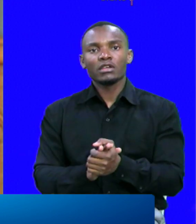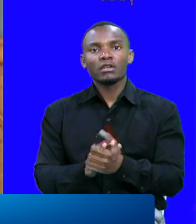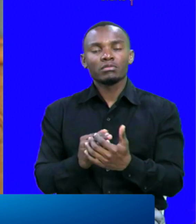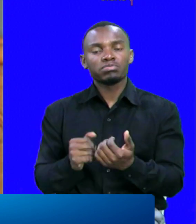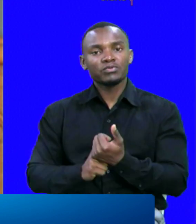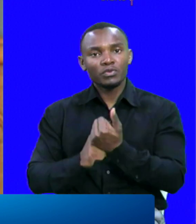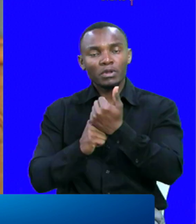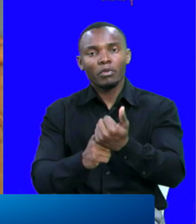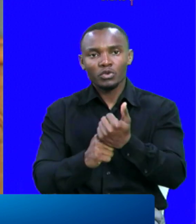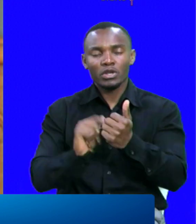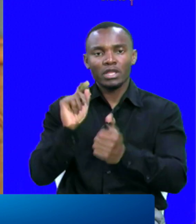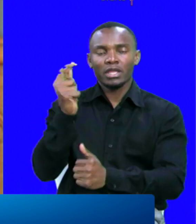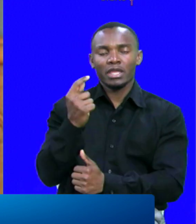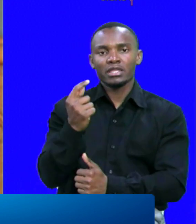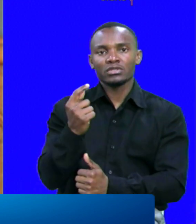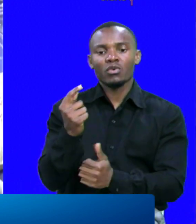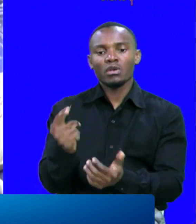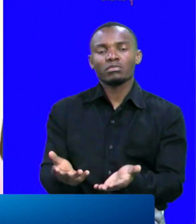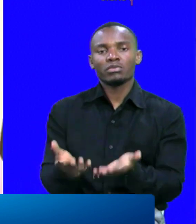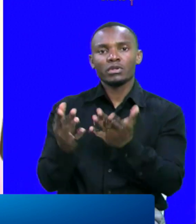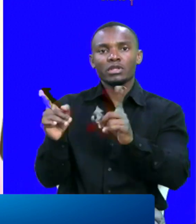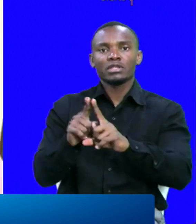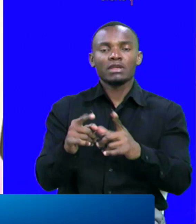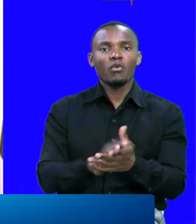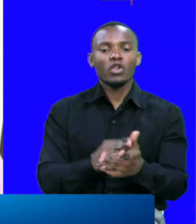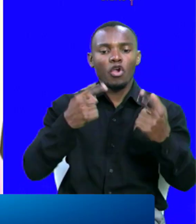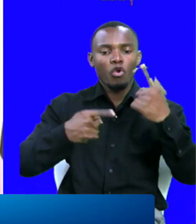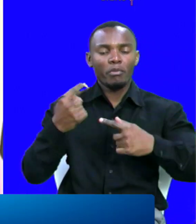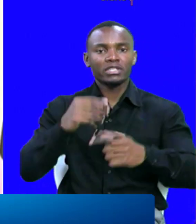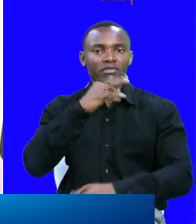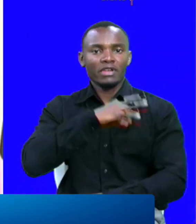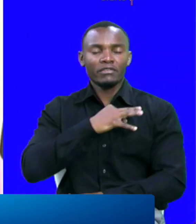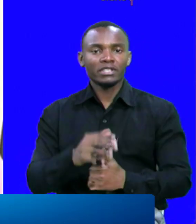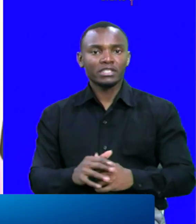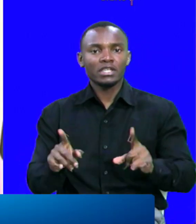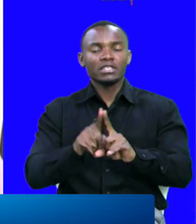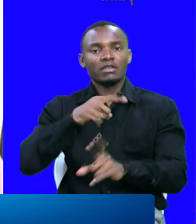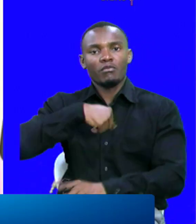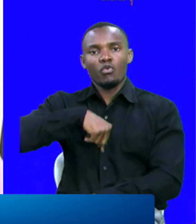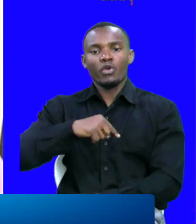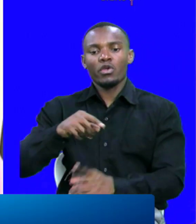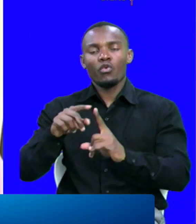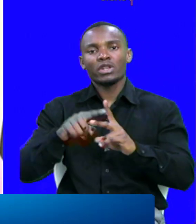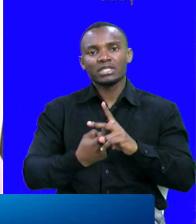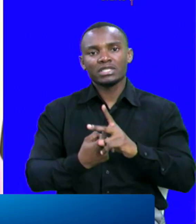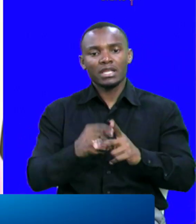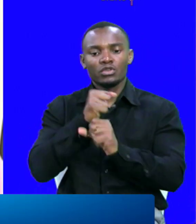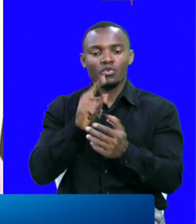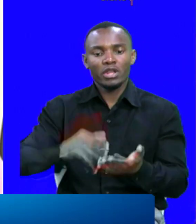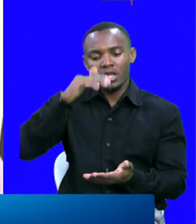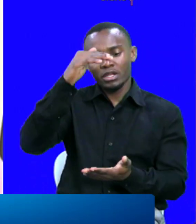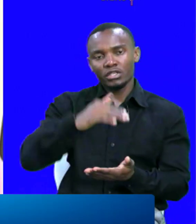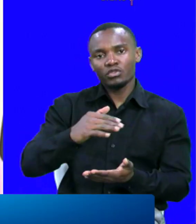chronic underperformance and transforming it into the primary driver of our bottom-up economic